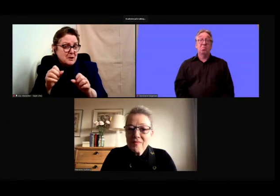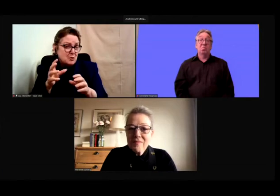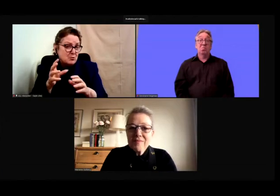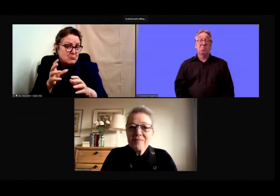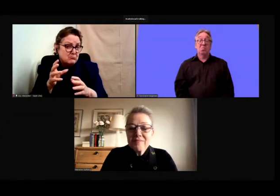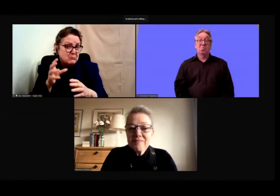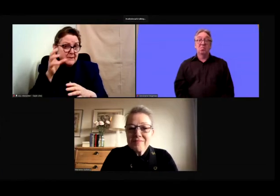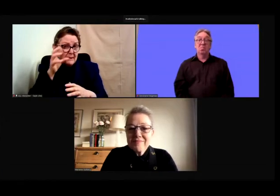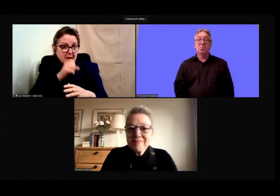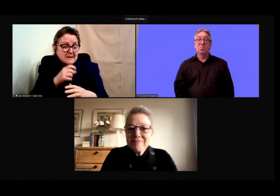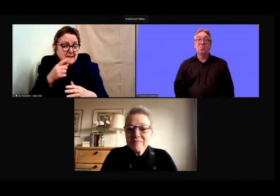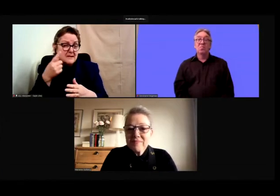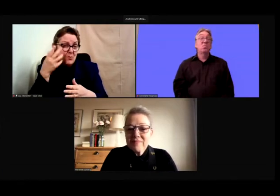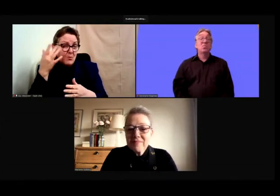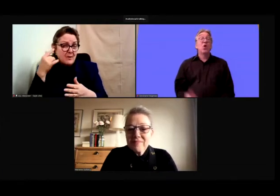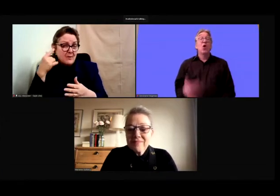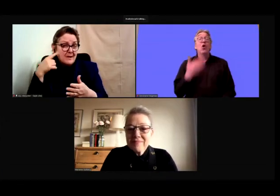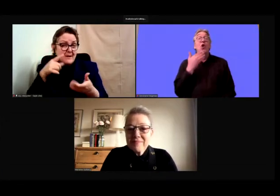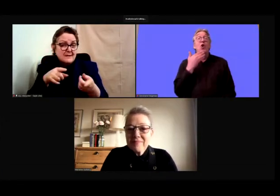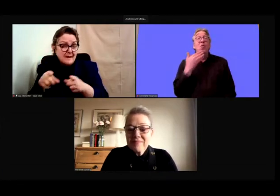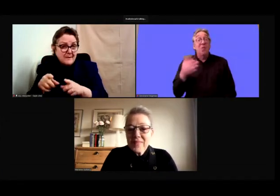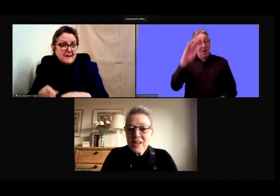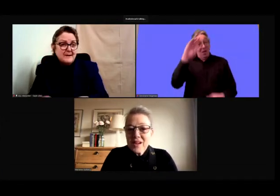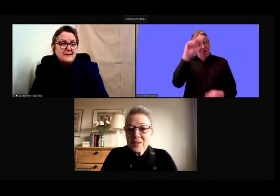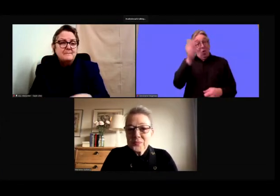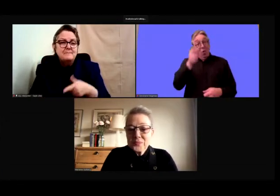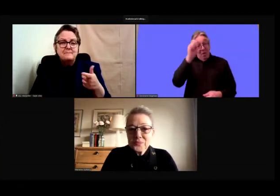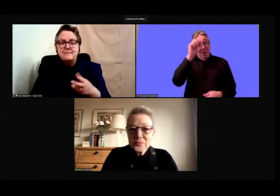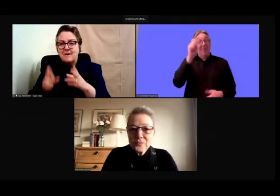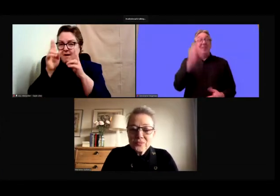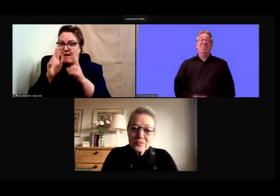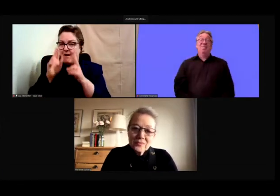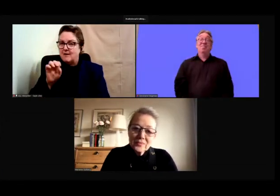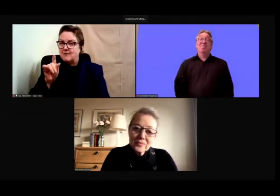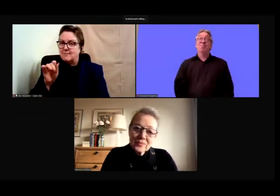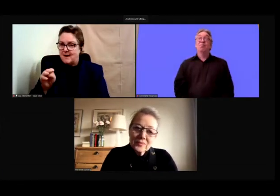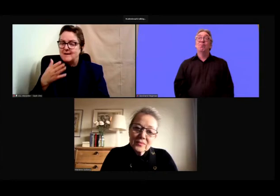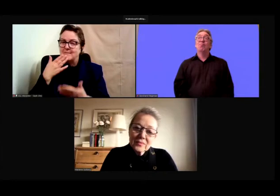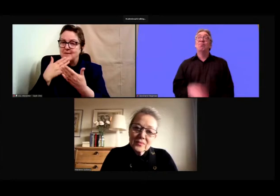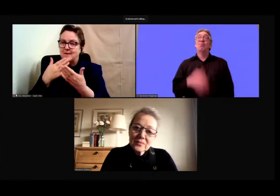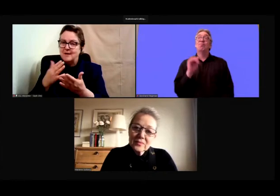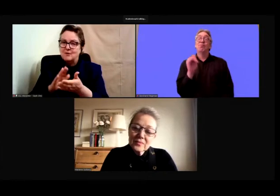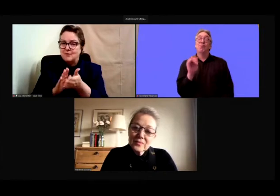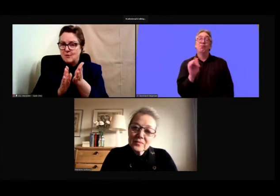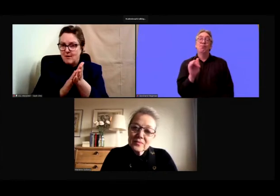Honored Madam, thank you for your compliments. Yes, so